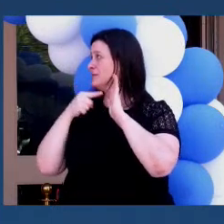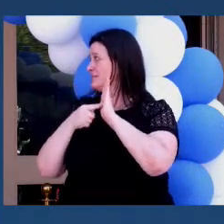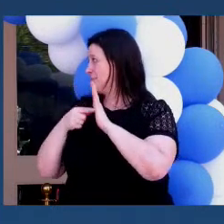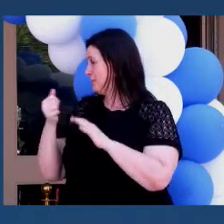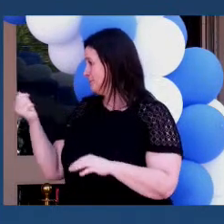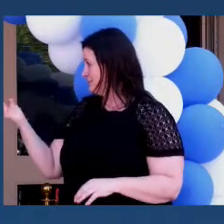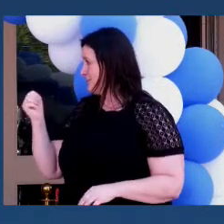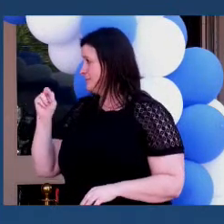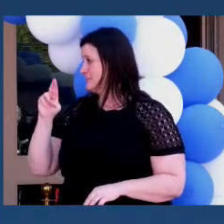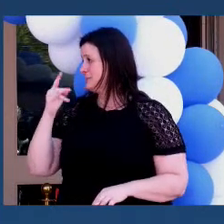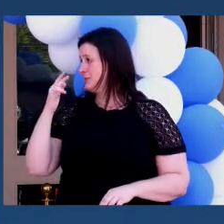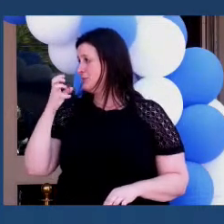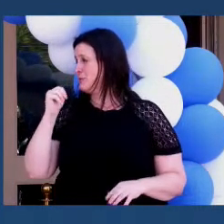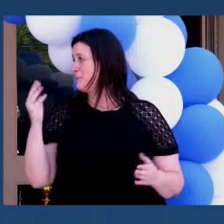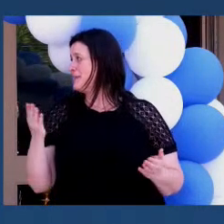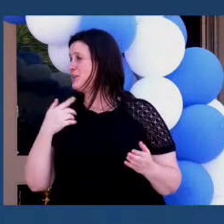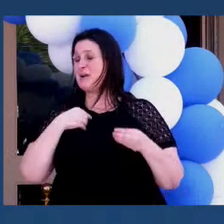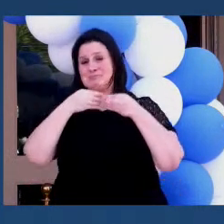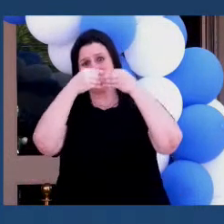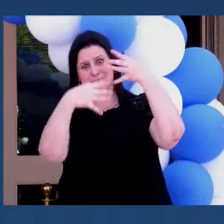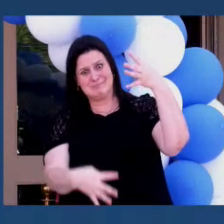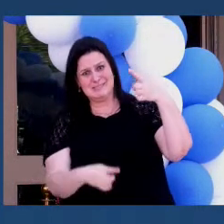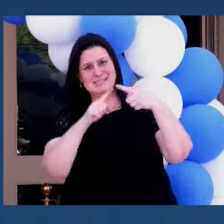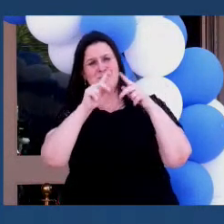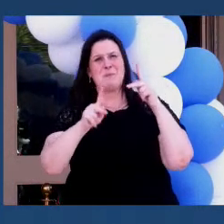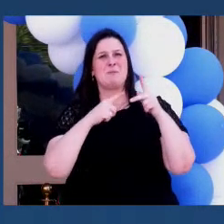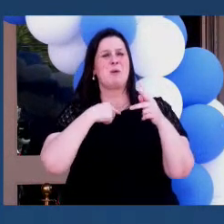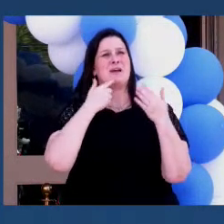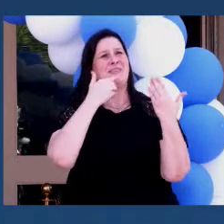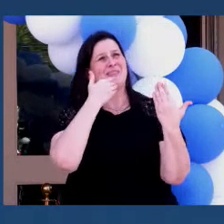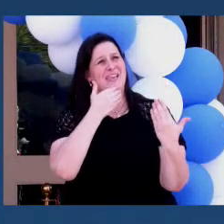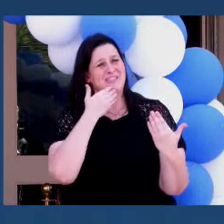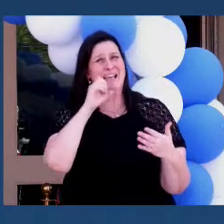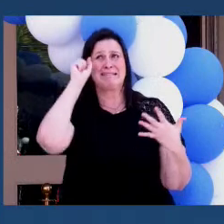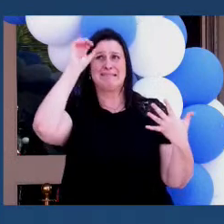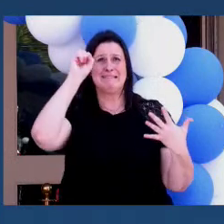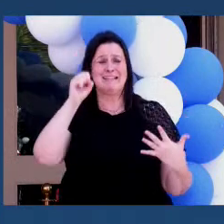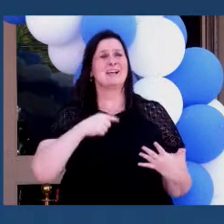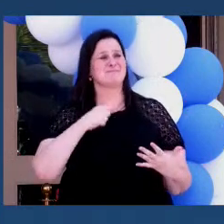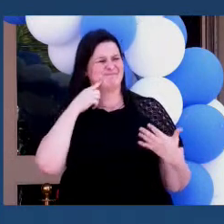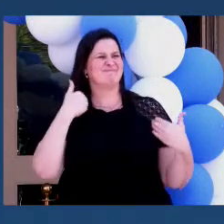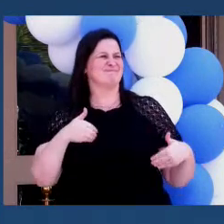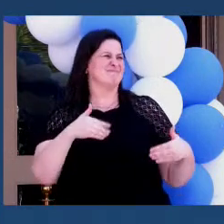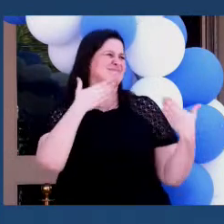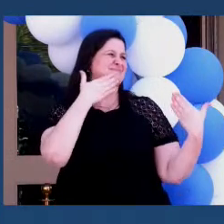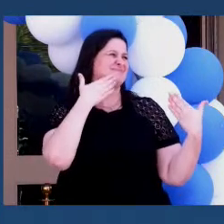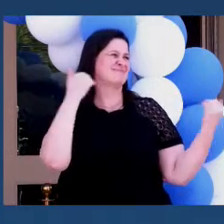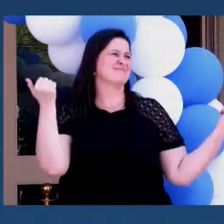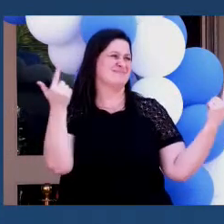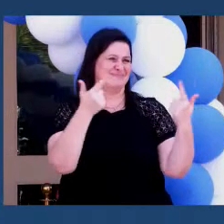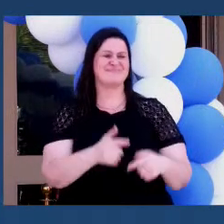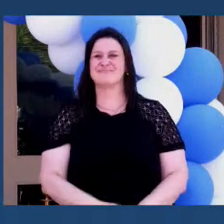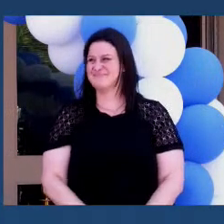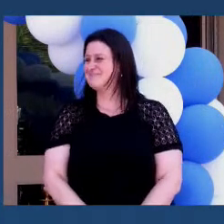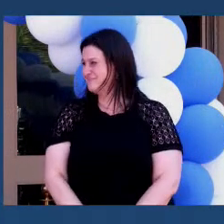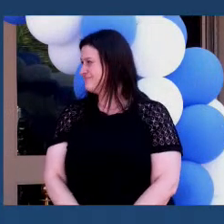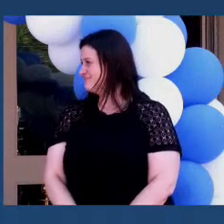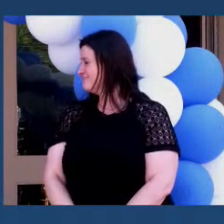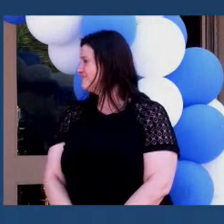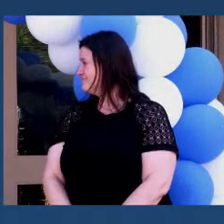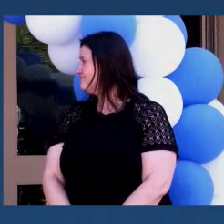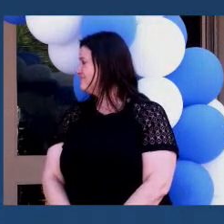So I was given a list of folks to thank, and I wanted to make sure that we called those names today. So thank you all very much.